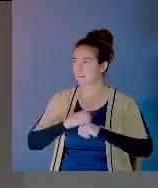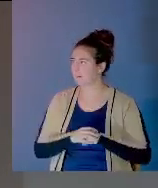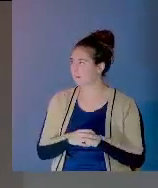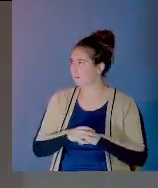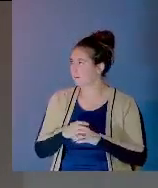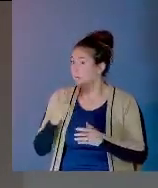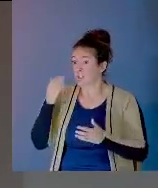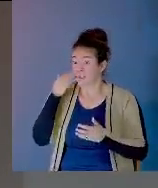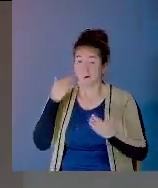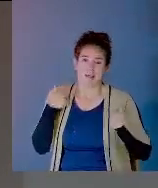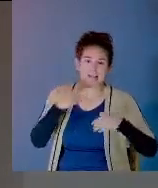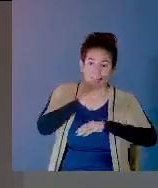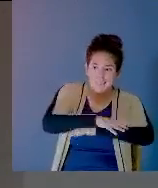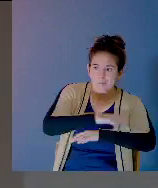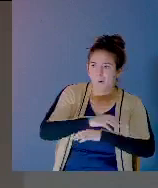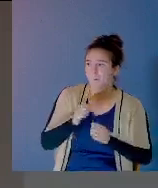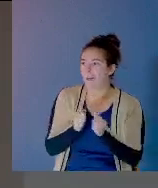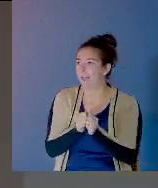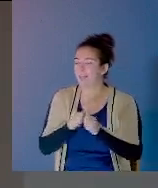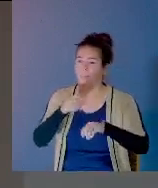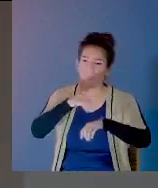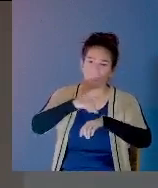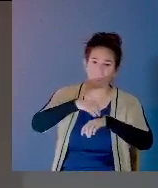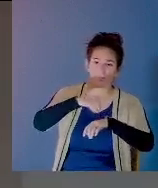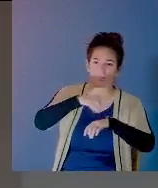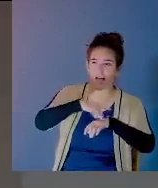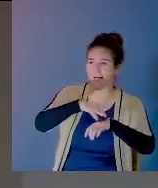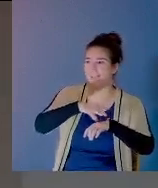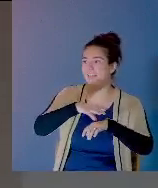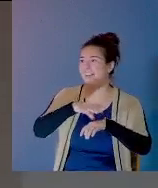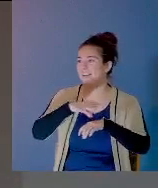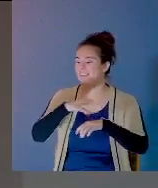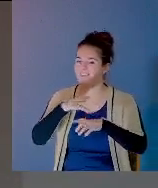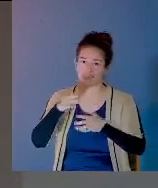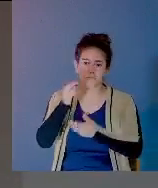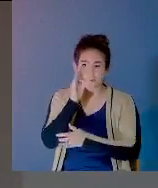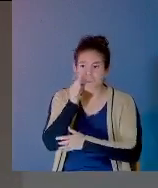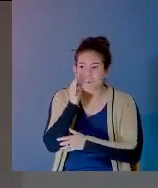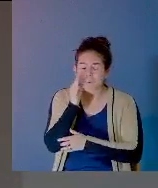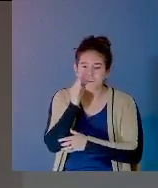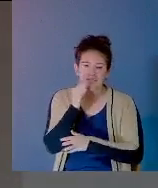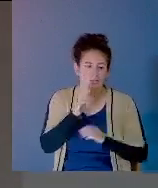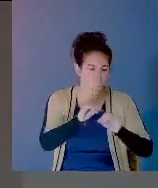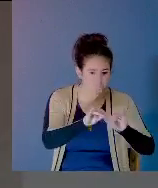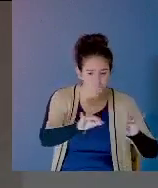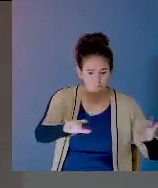with watermelon and honeydew, there was these girls, Ebony,